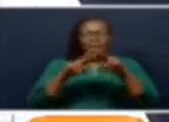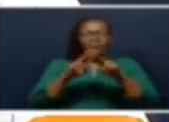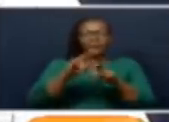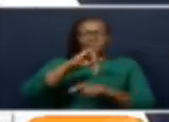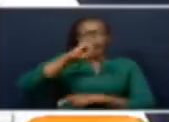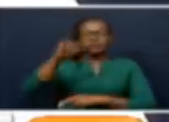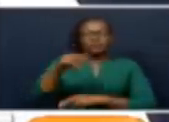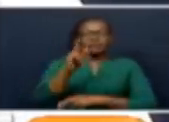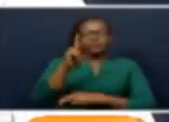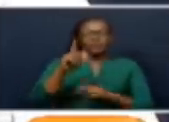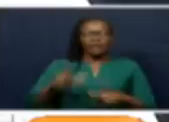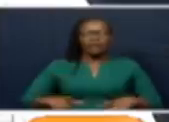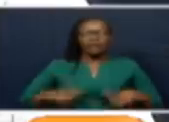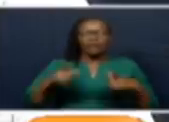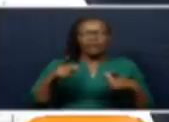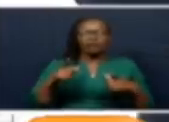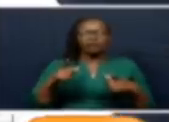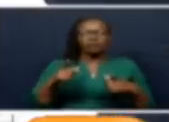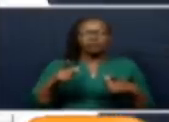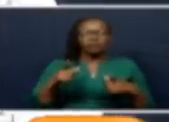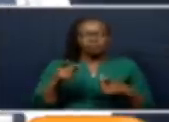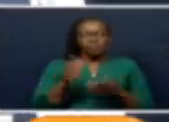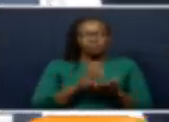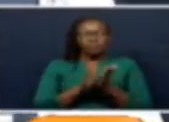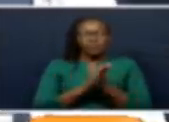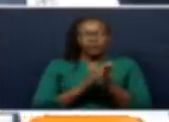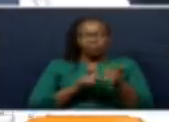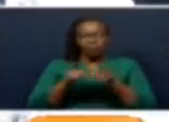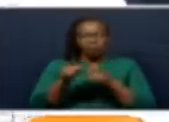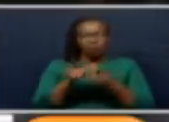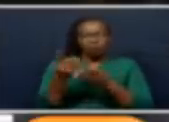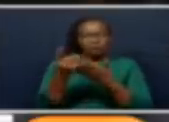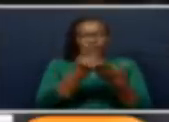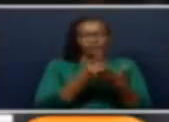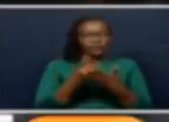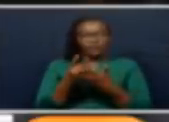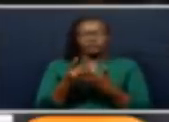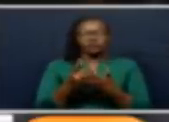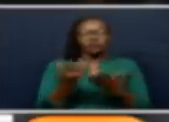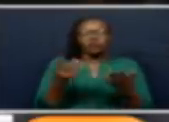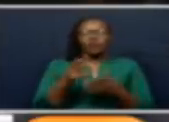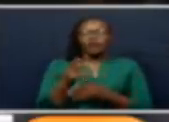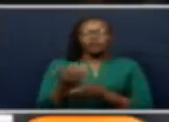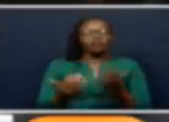JK Live. I tell you, it's getting pretty hot in here. Where's that extinguisher? Monica!